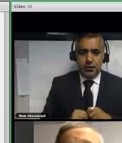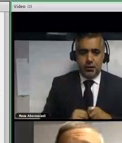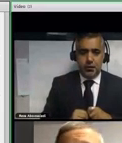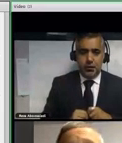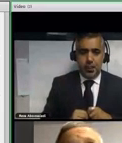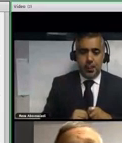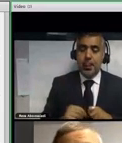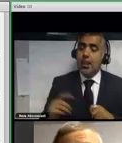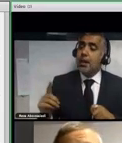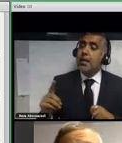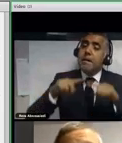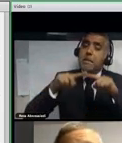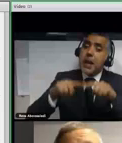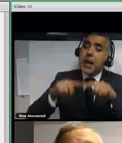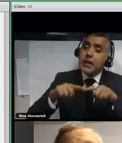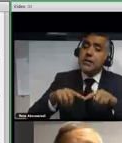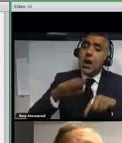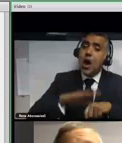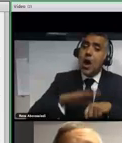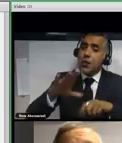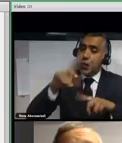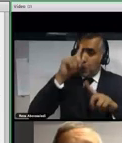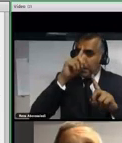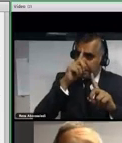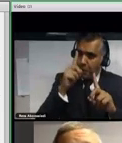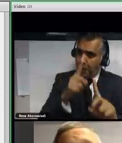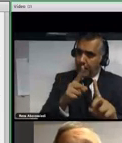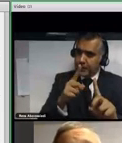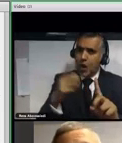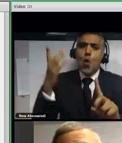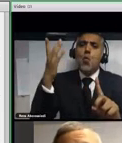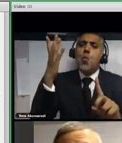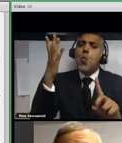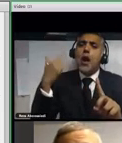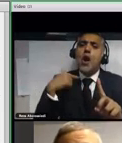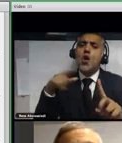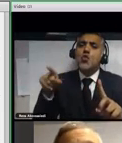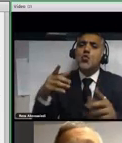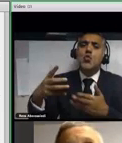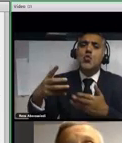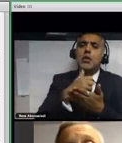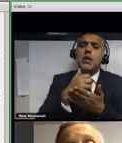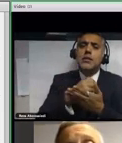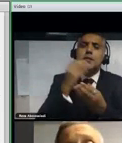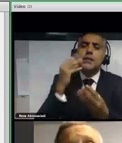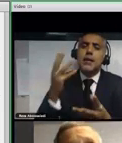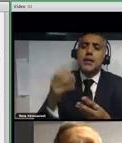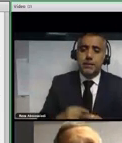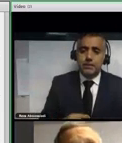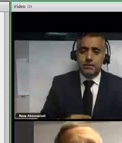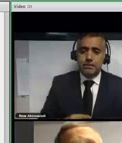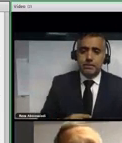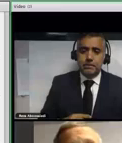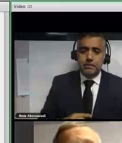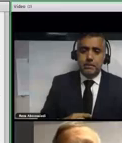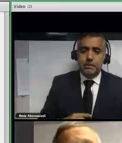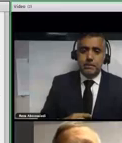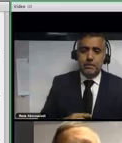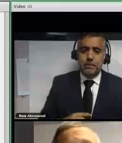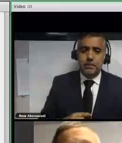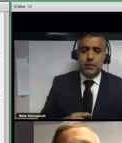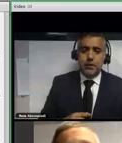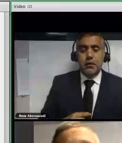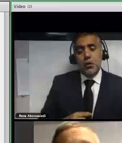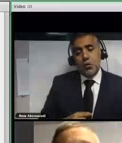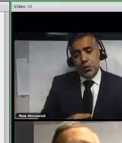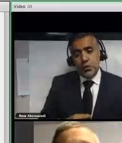draw the line depends on the purpose for why we're collecting the data. One way we can think of it is,